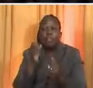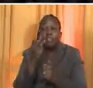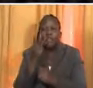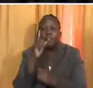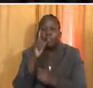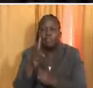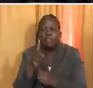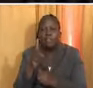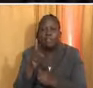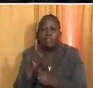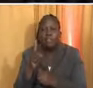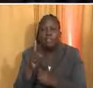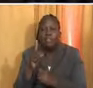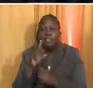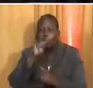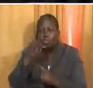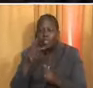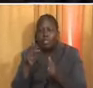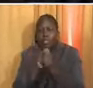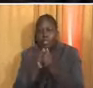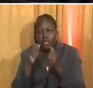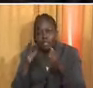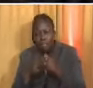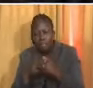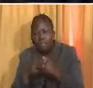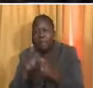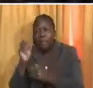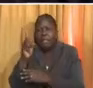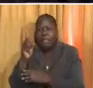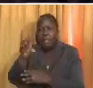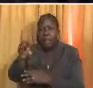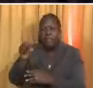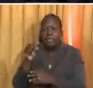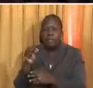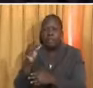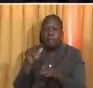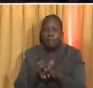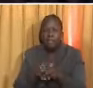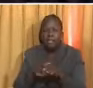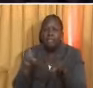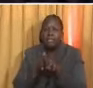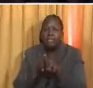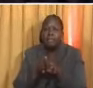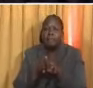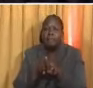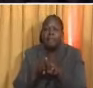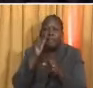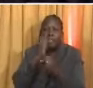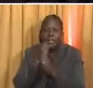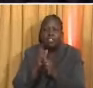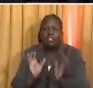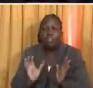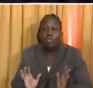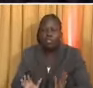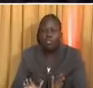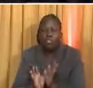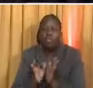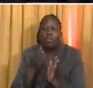President appointed a 14-member team known as the Task Force on Building Bridges to United